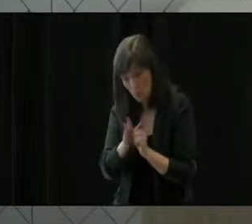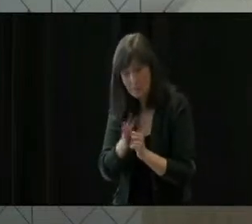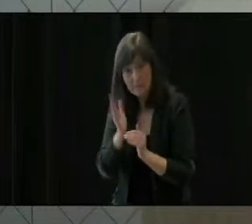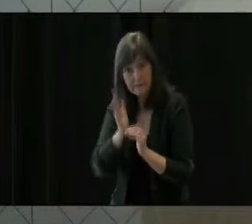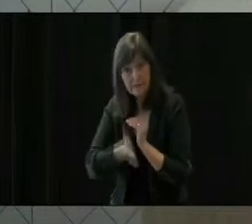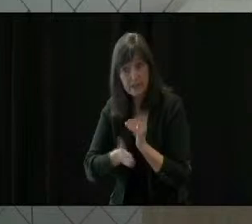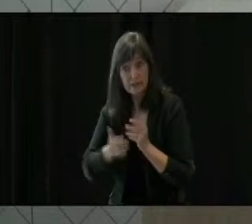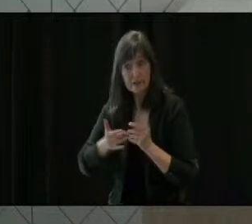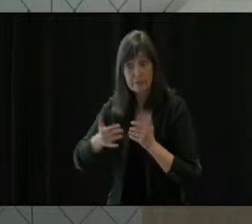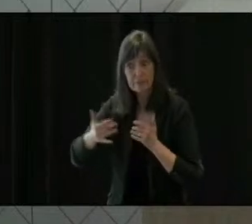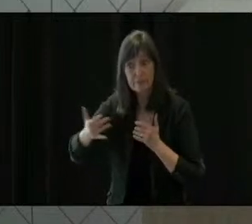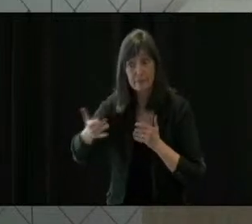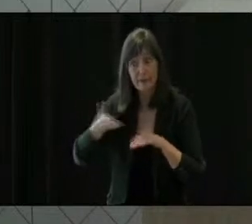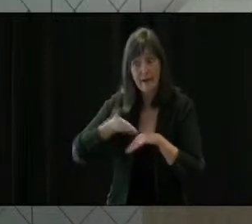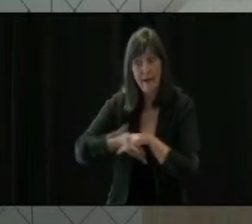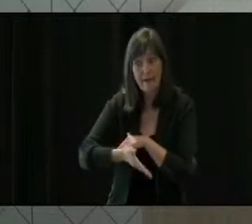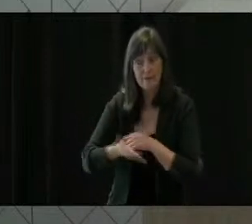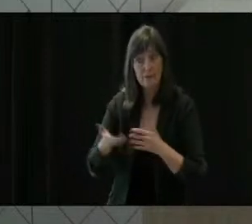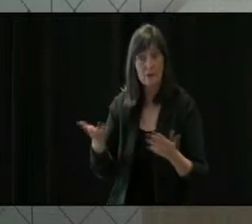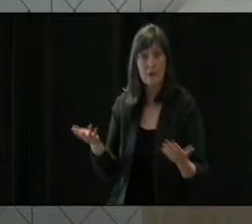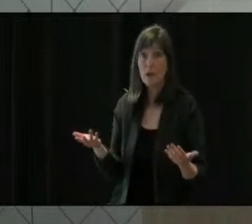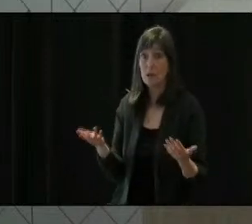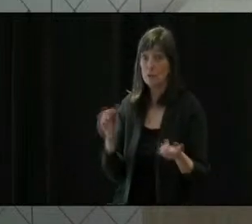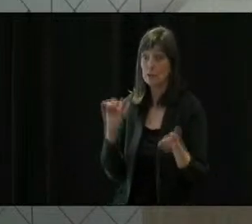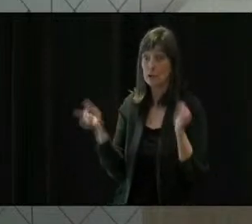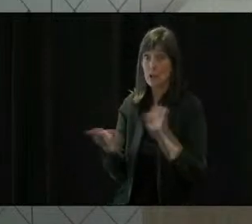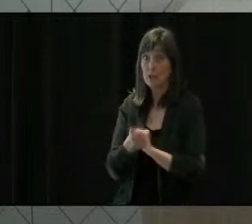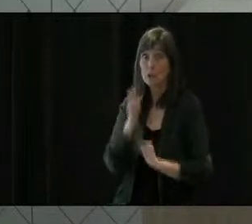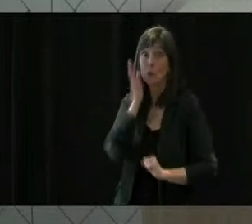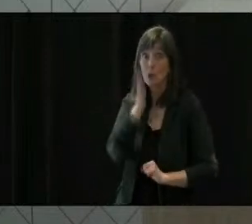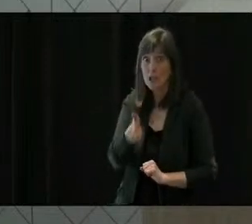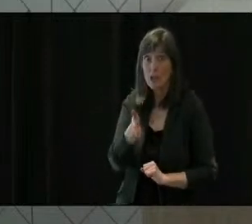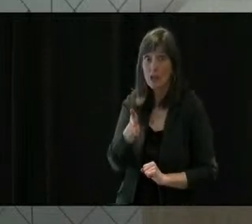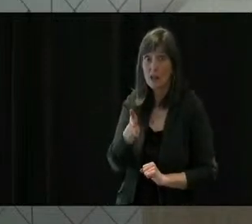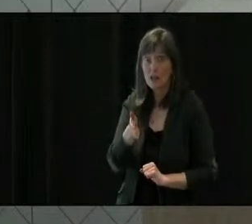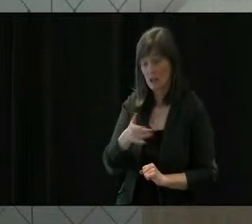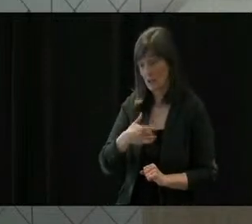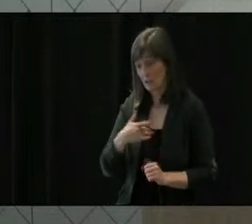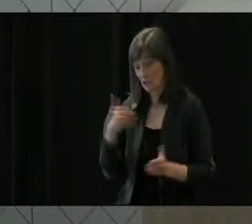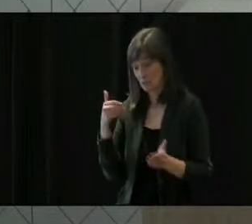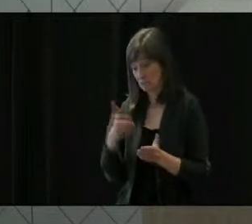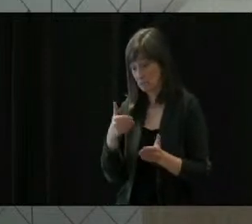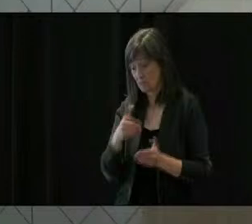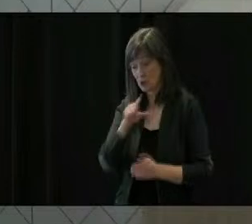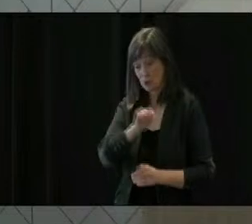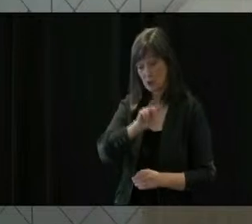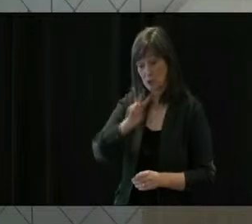our way clear when we get closer to 2022.